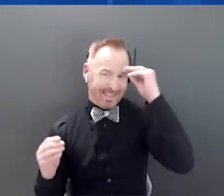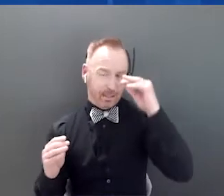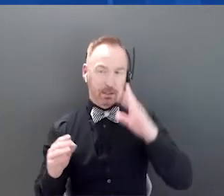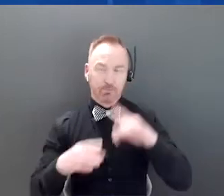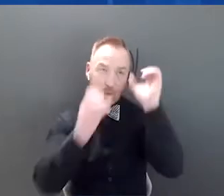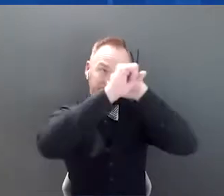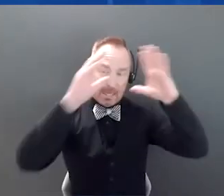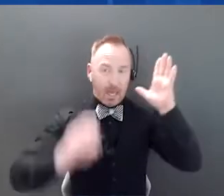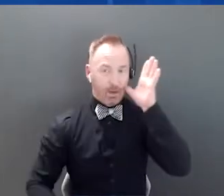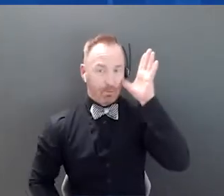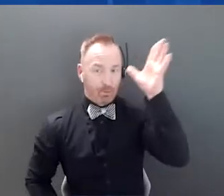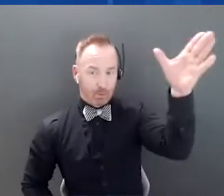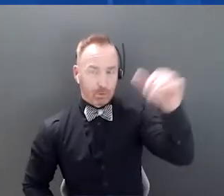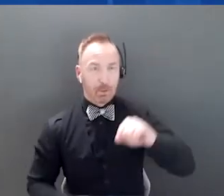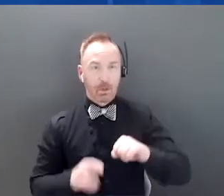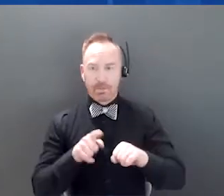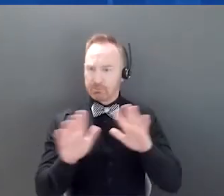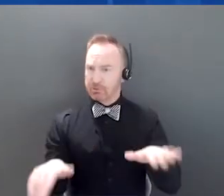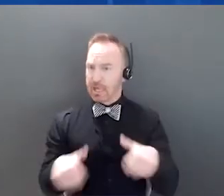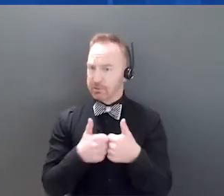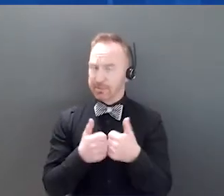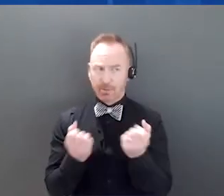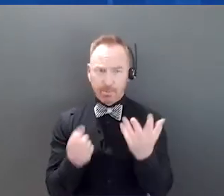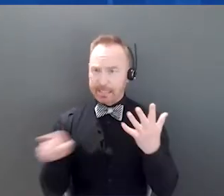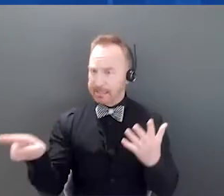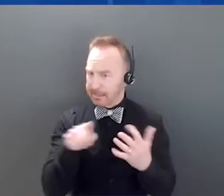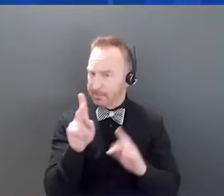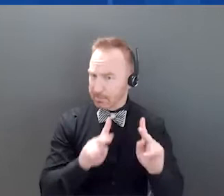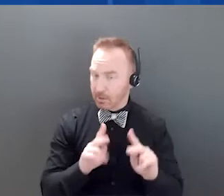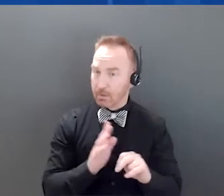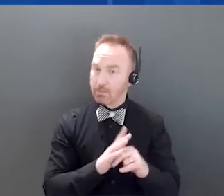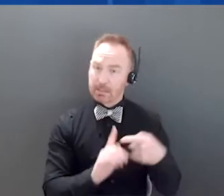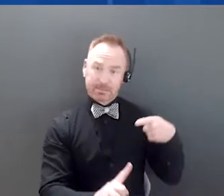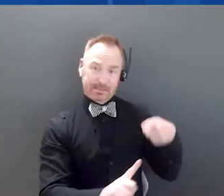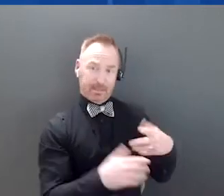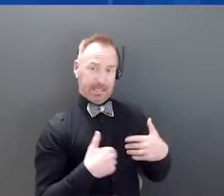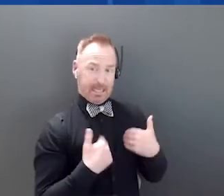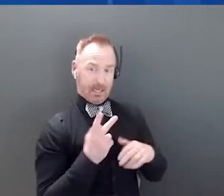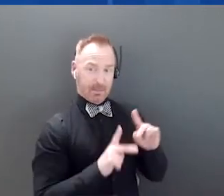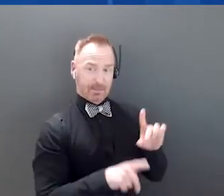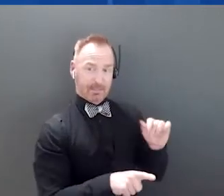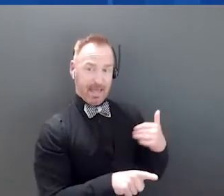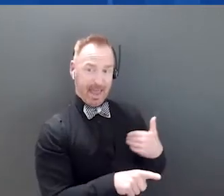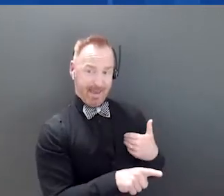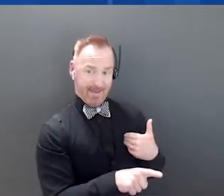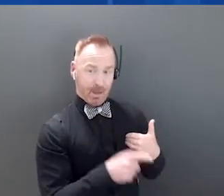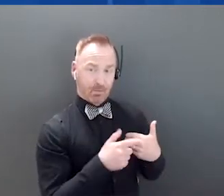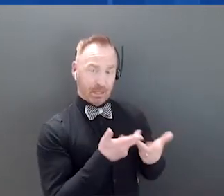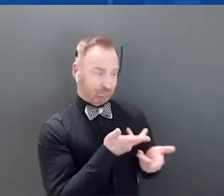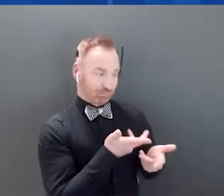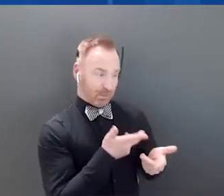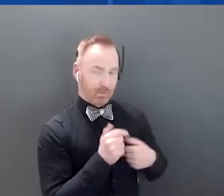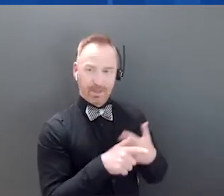thinking about the future of work can be challenging for many. And so when talking to young people living with disabilities, we found that there was a general hesitation for participants